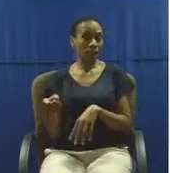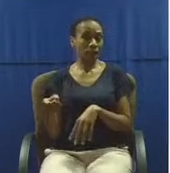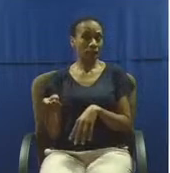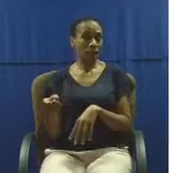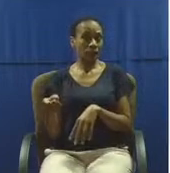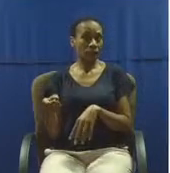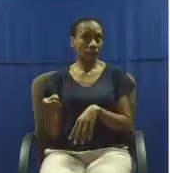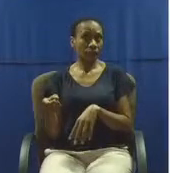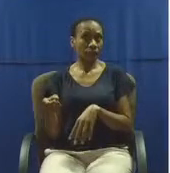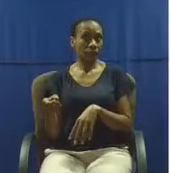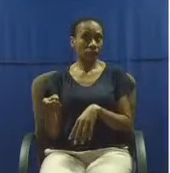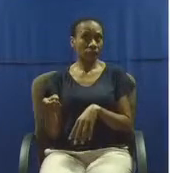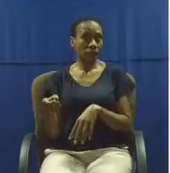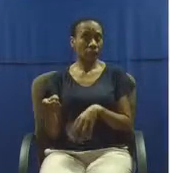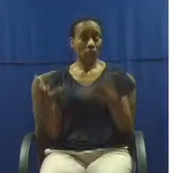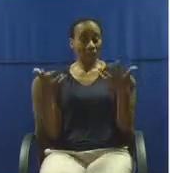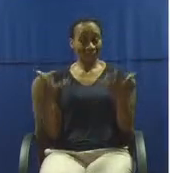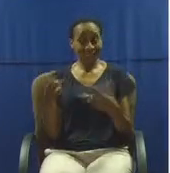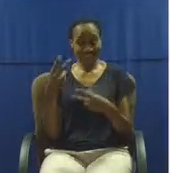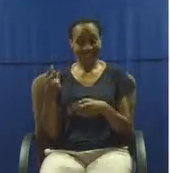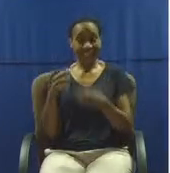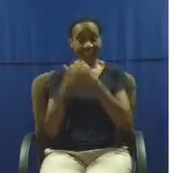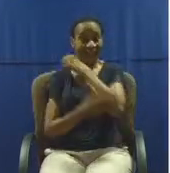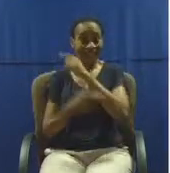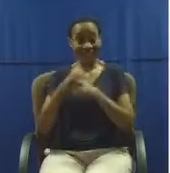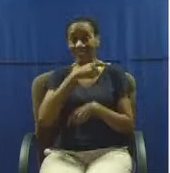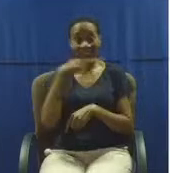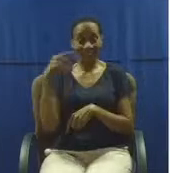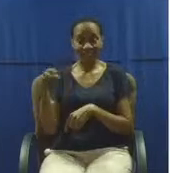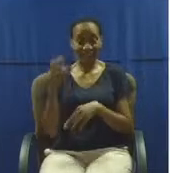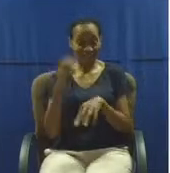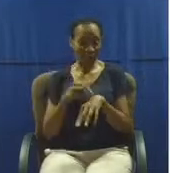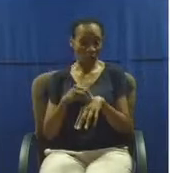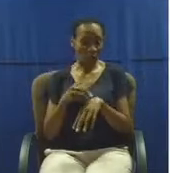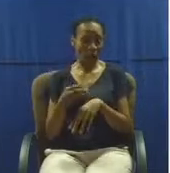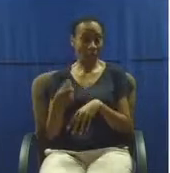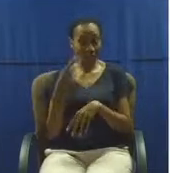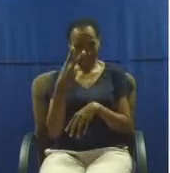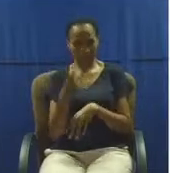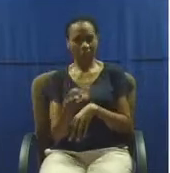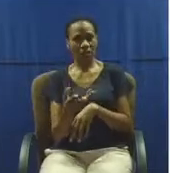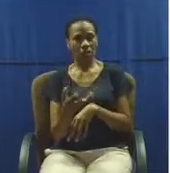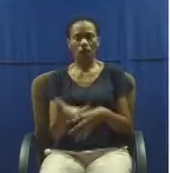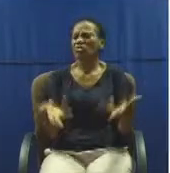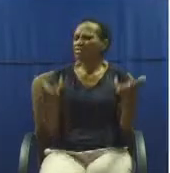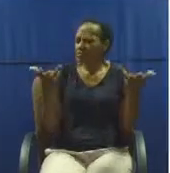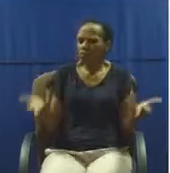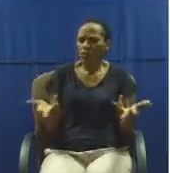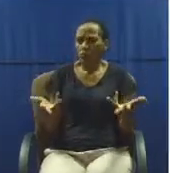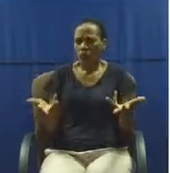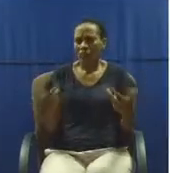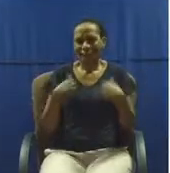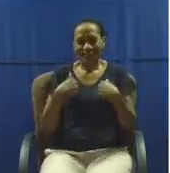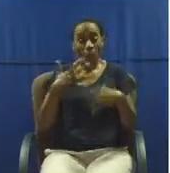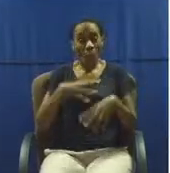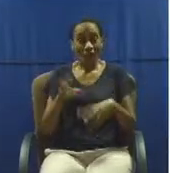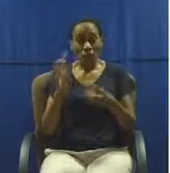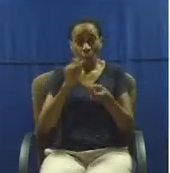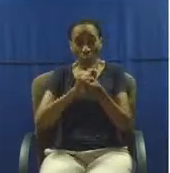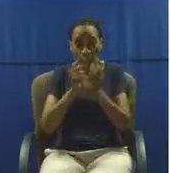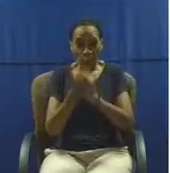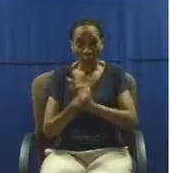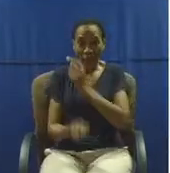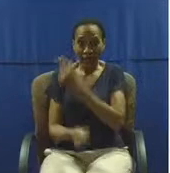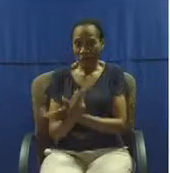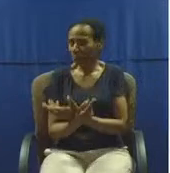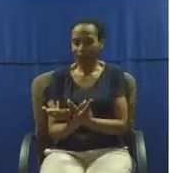National existential threat to them. Now, obviously, no one desires war, as I have said, and we